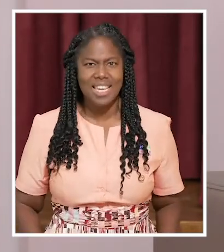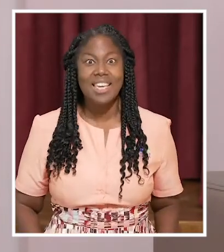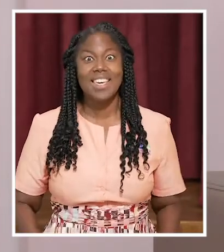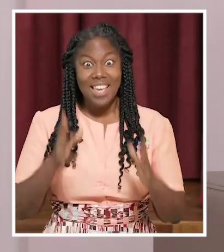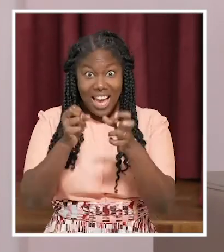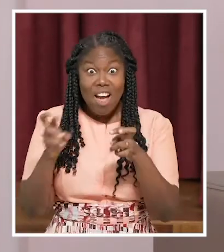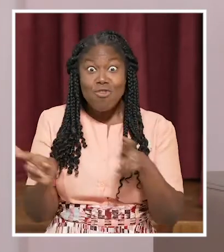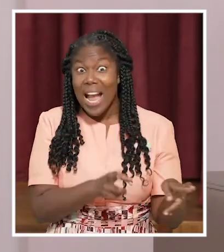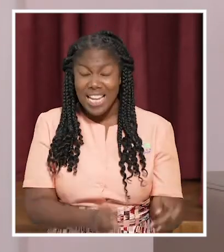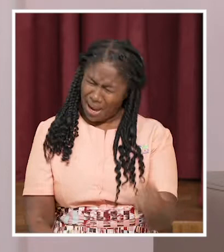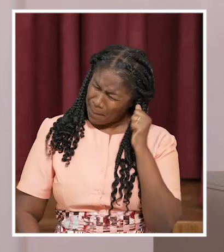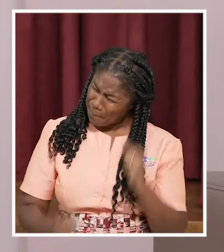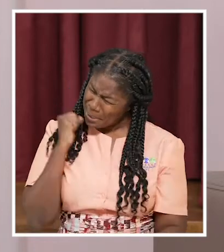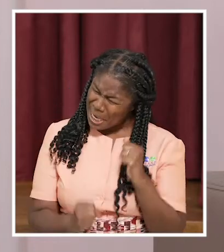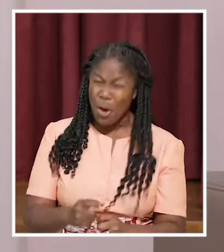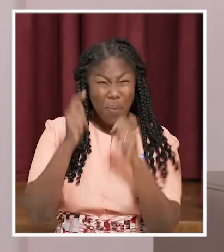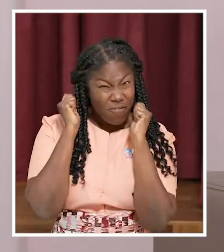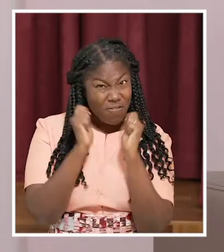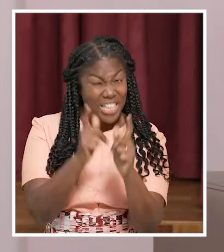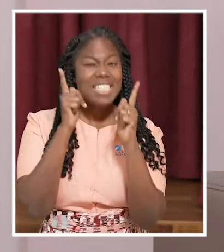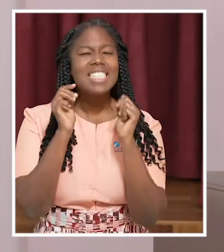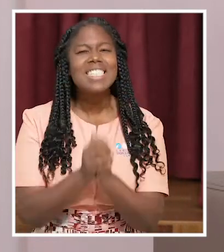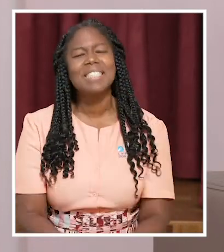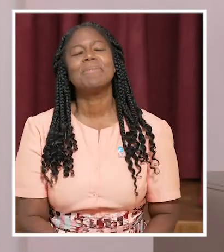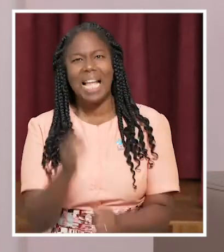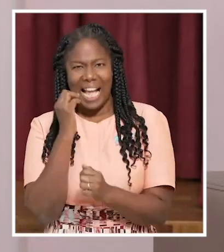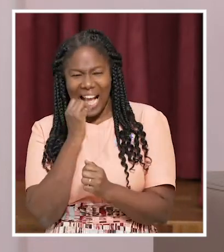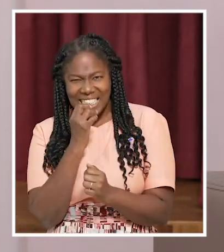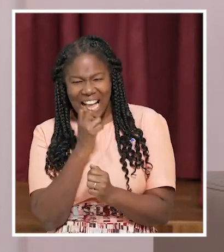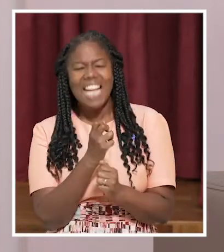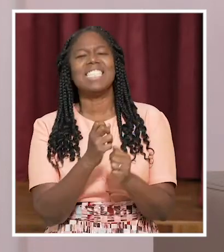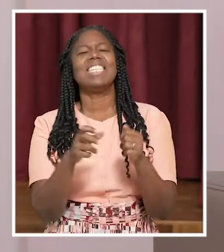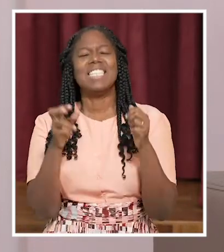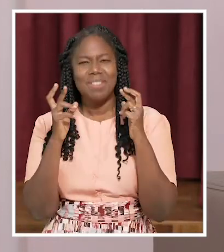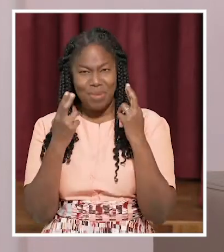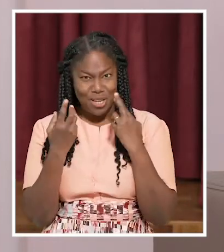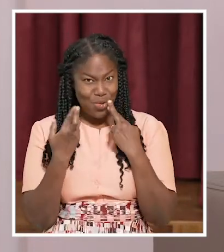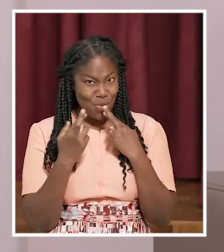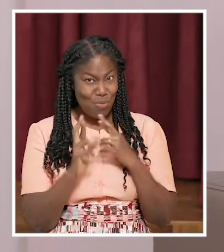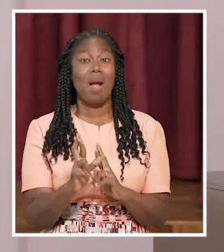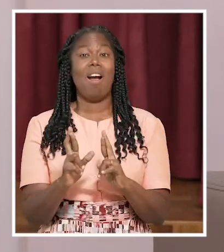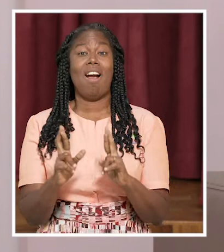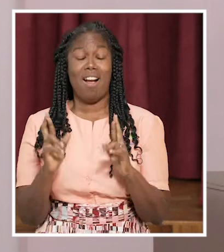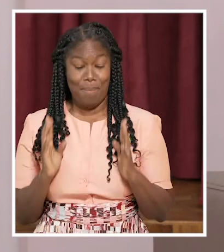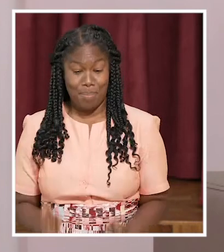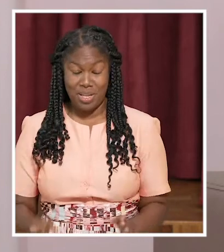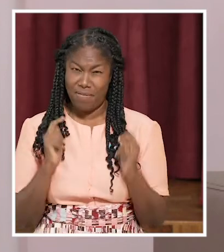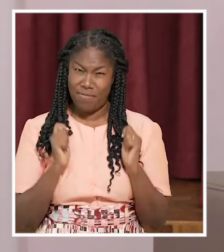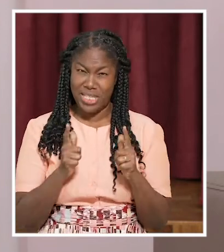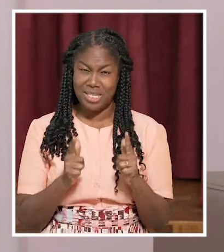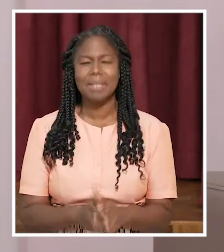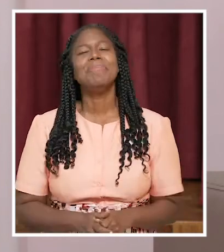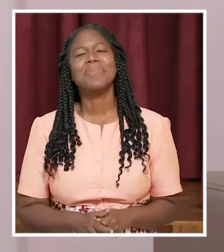flight, as we call it. So that anxiety response is really the body's way of preparing for fight or flight responses.